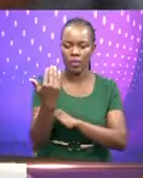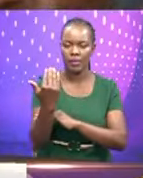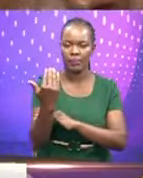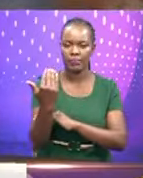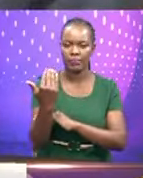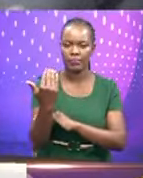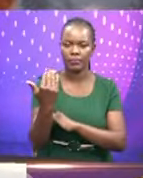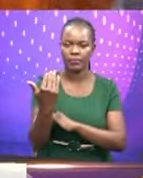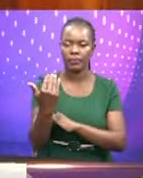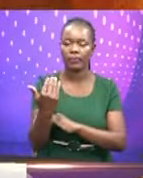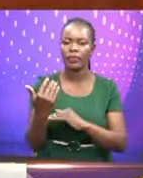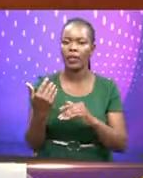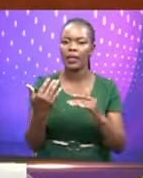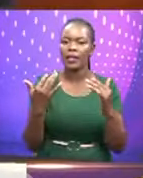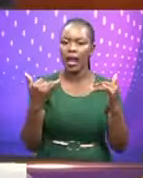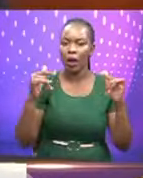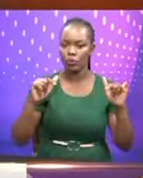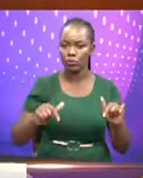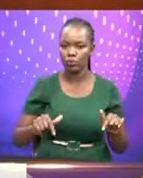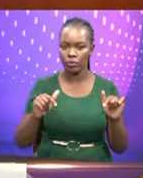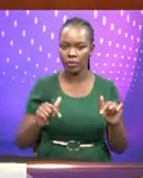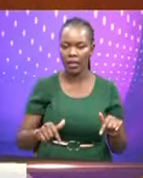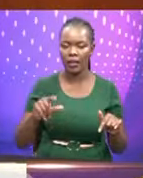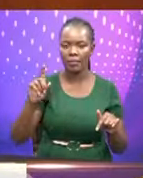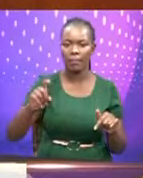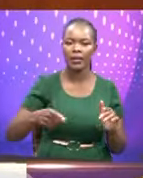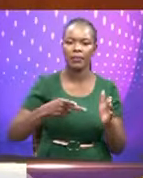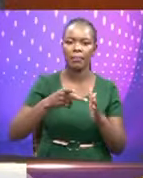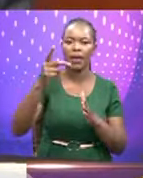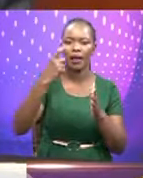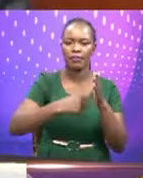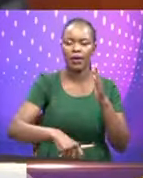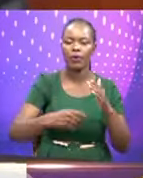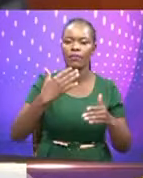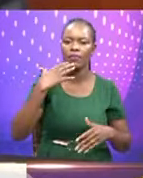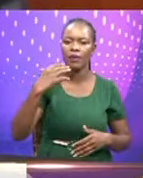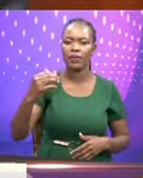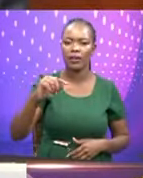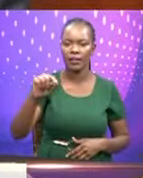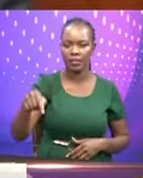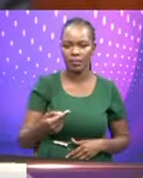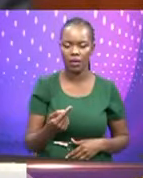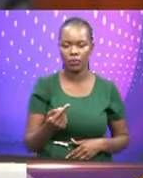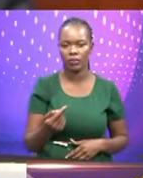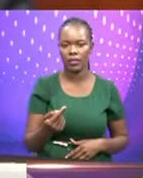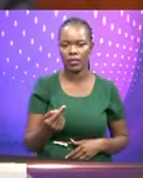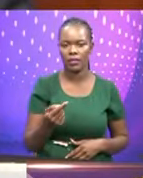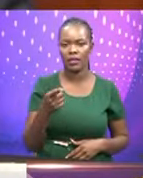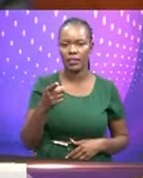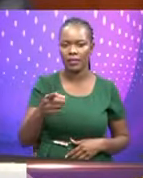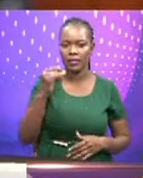And today he's going to pay a fine of 500,000. It is so decided.